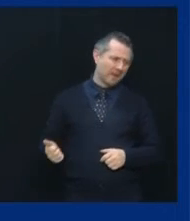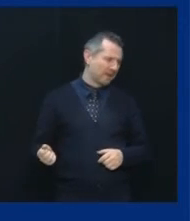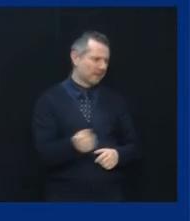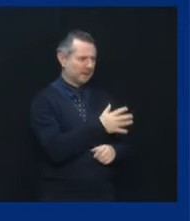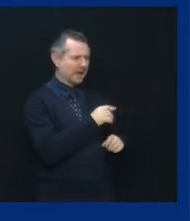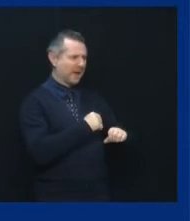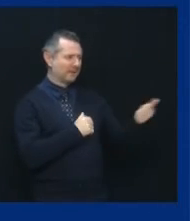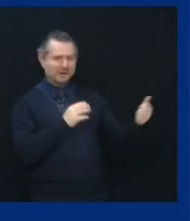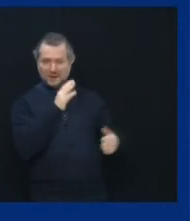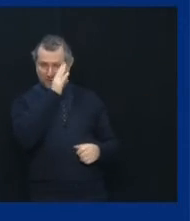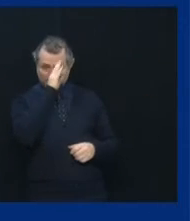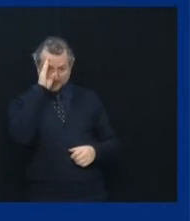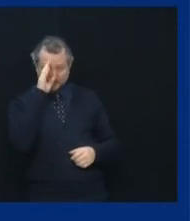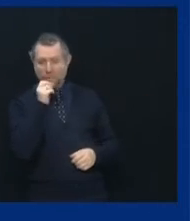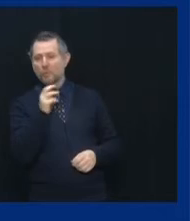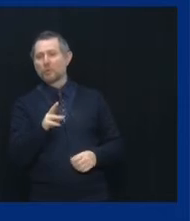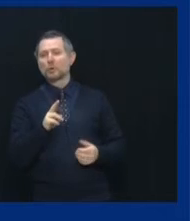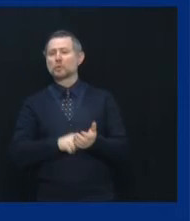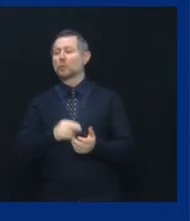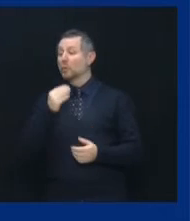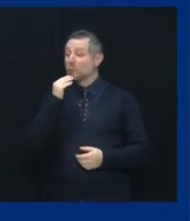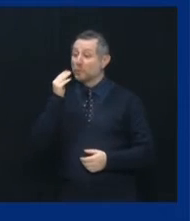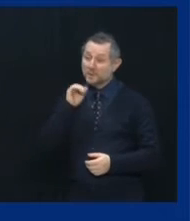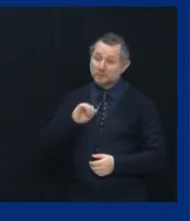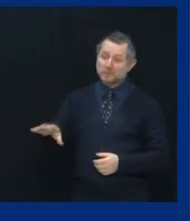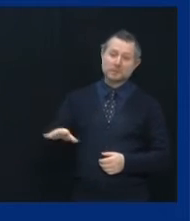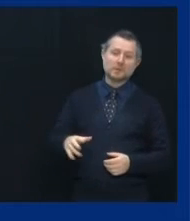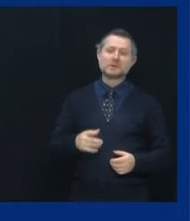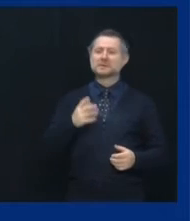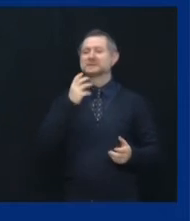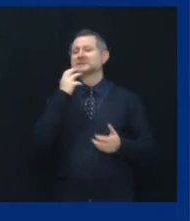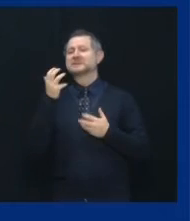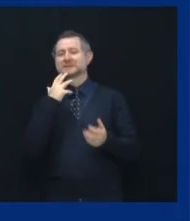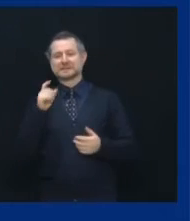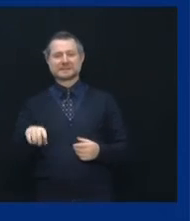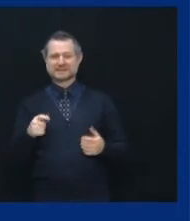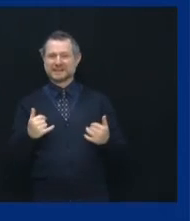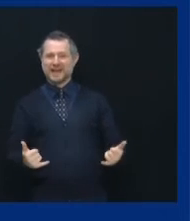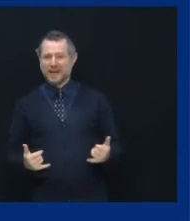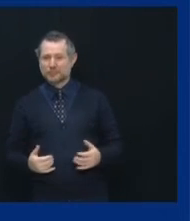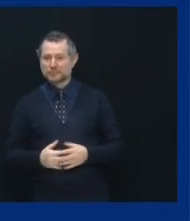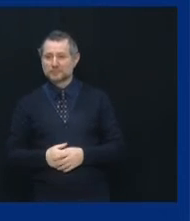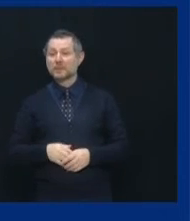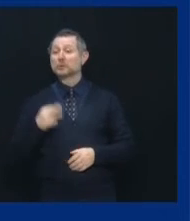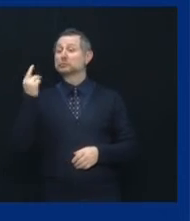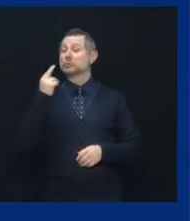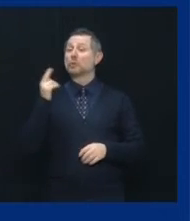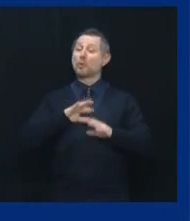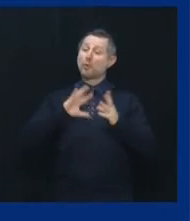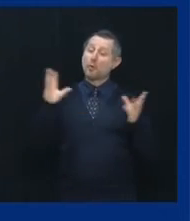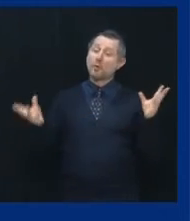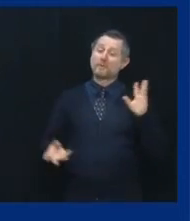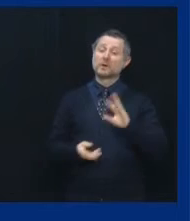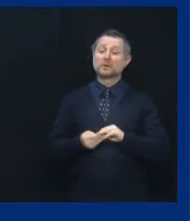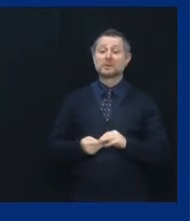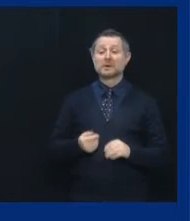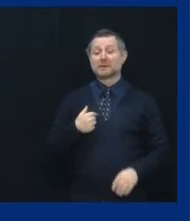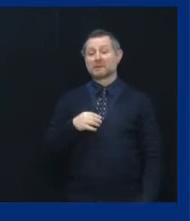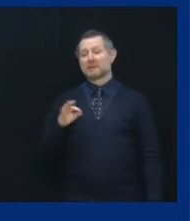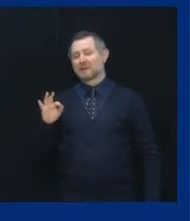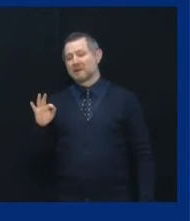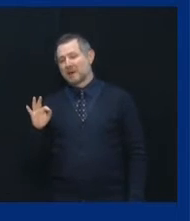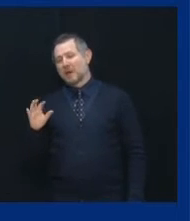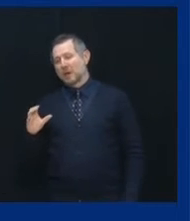home that needs it. Because overall, we're 900 out